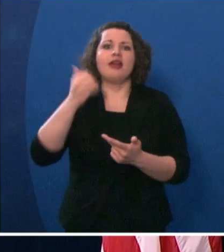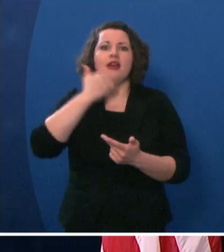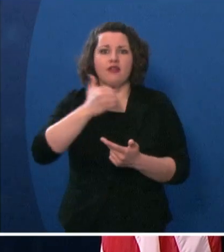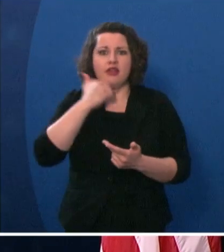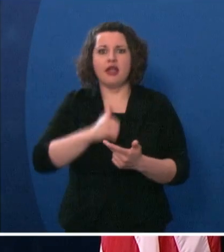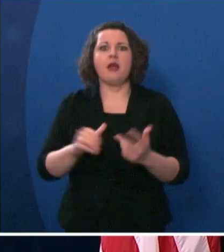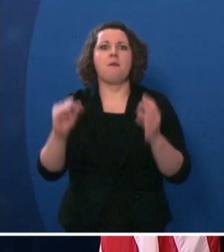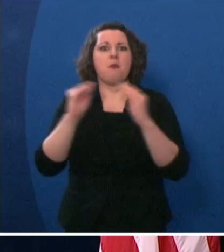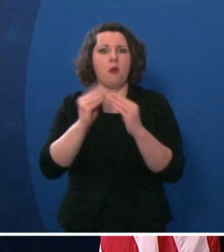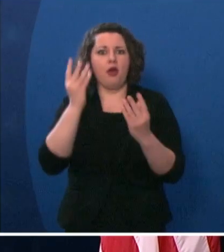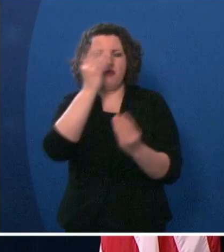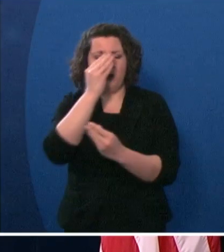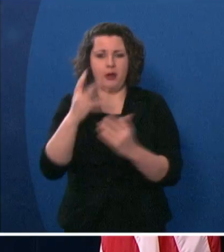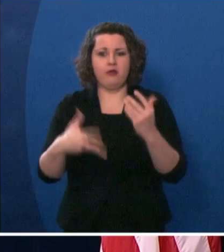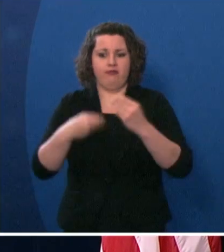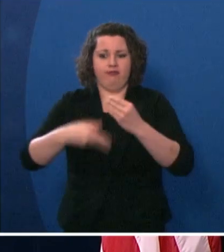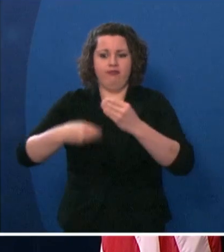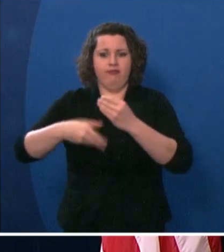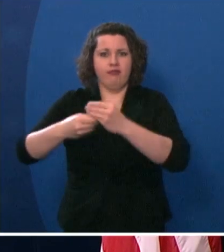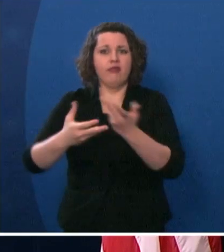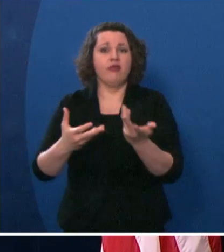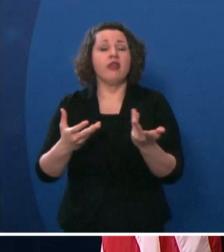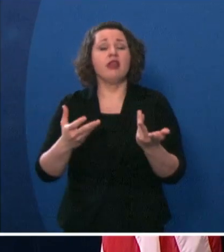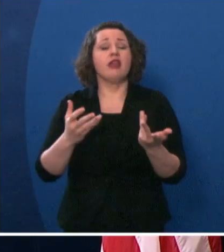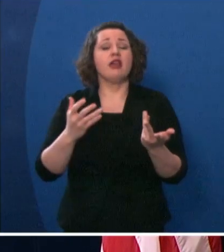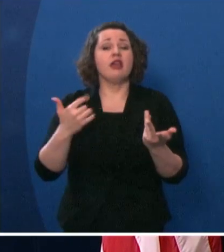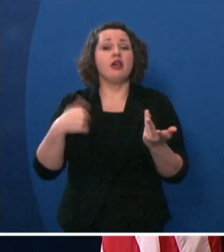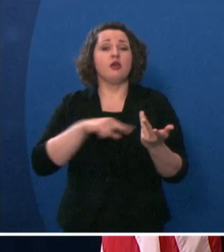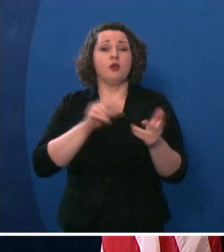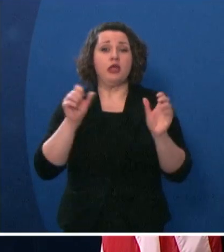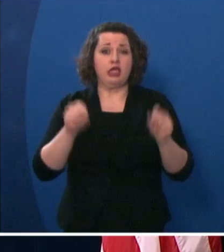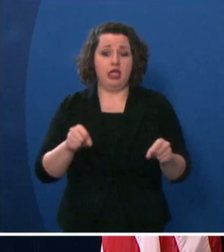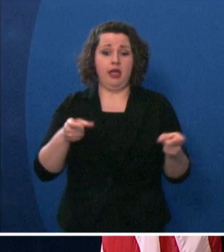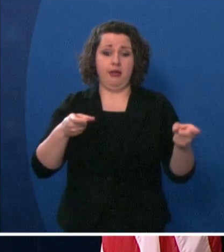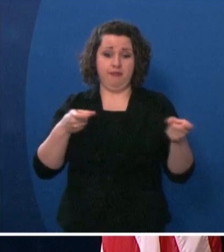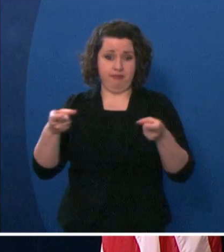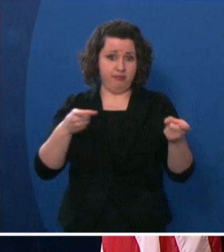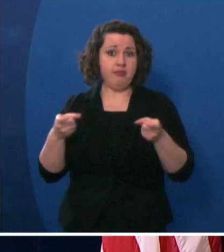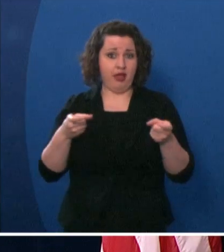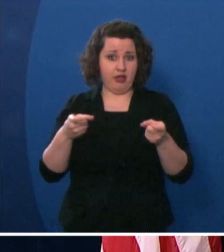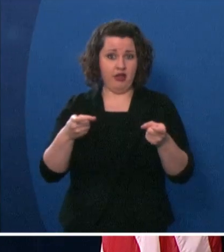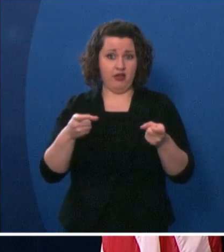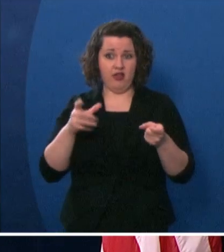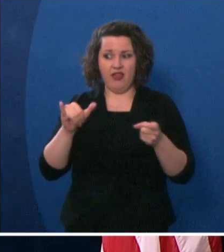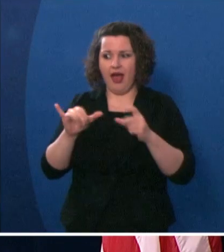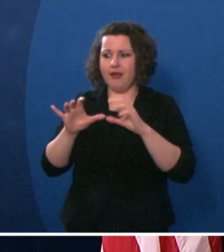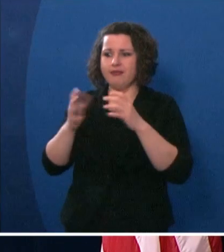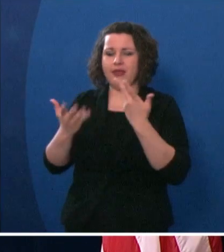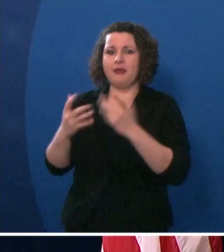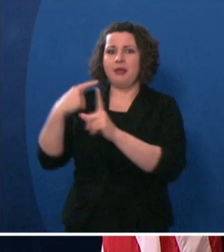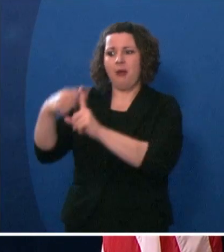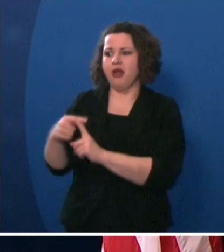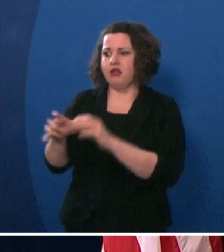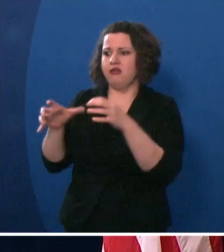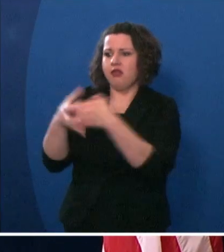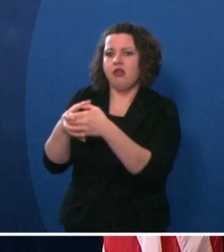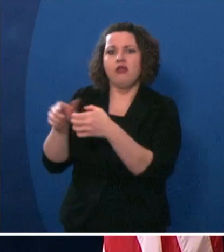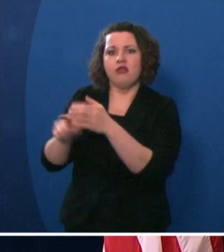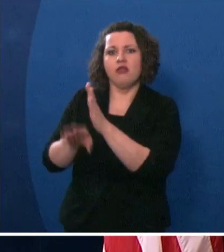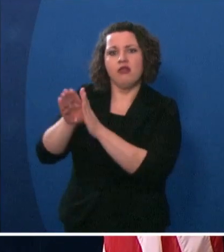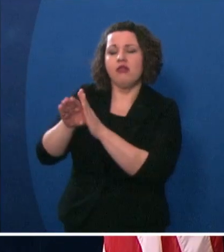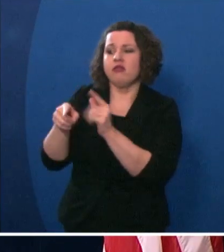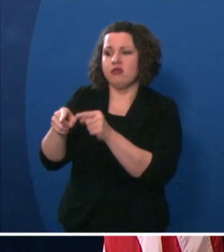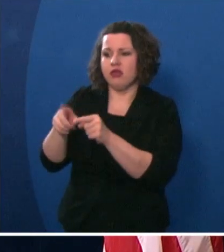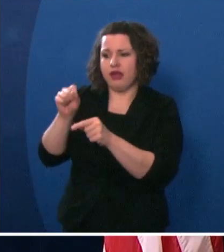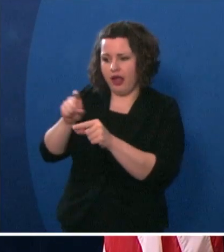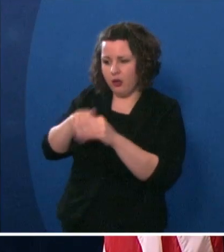and more information to Iowans, and our ability to manage an uptick, a cluster, maybe a little bit of a spike, so that we can get